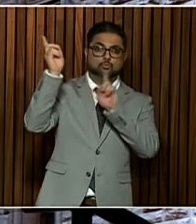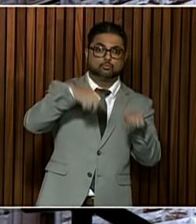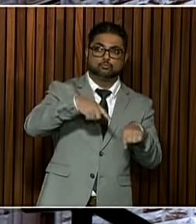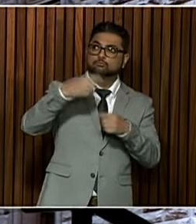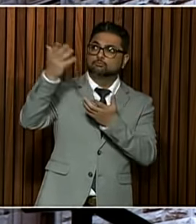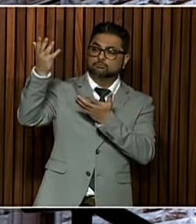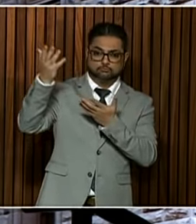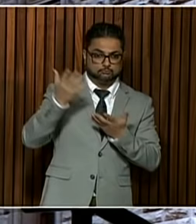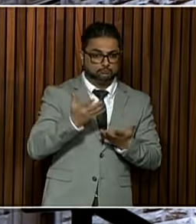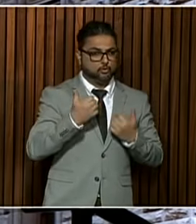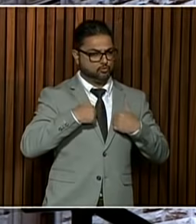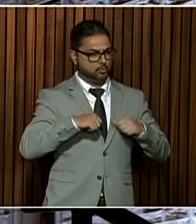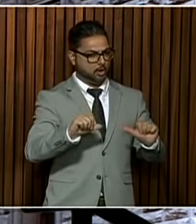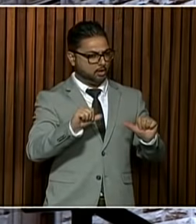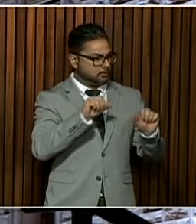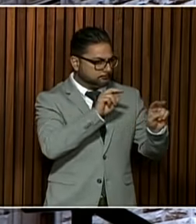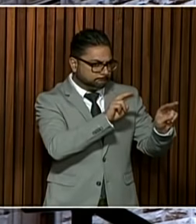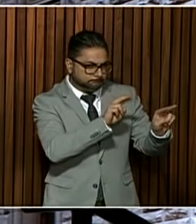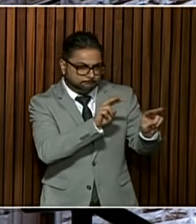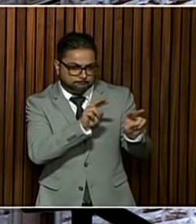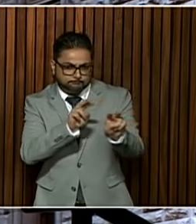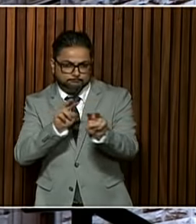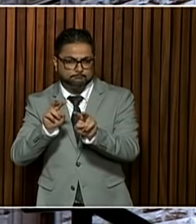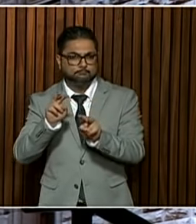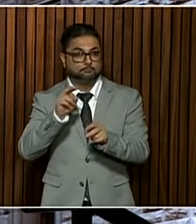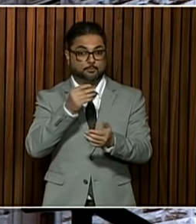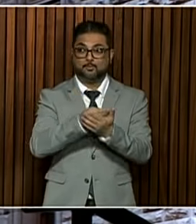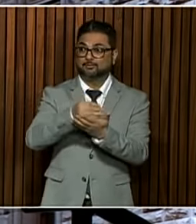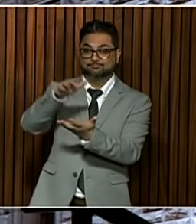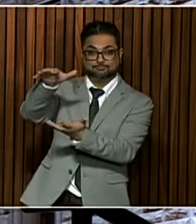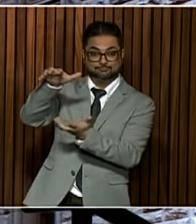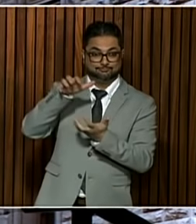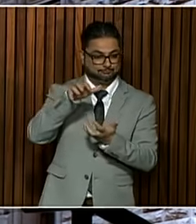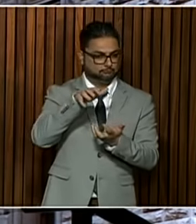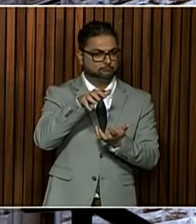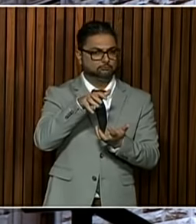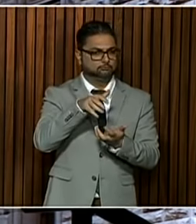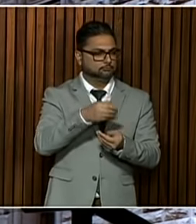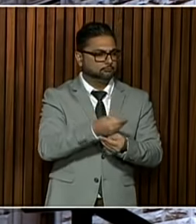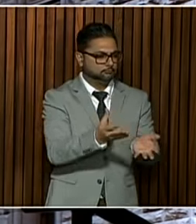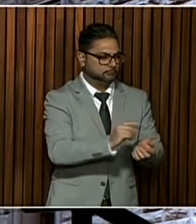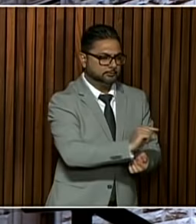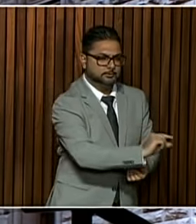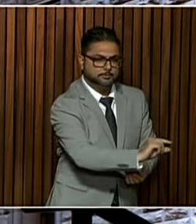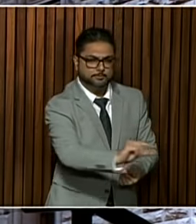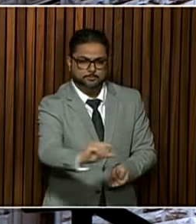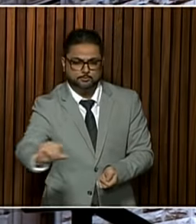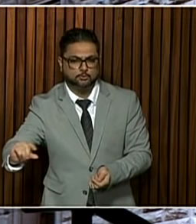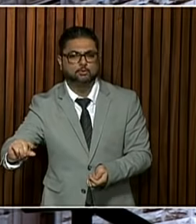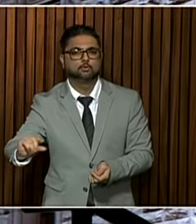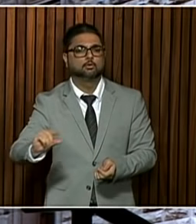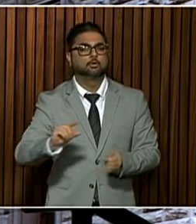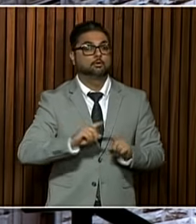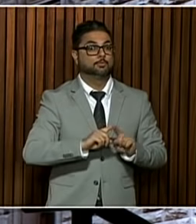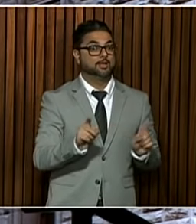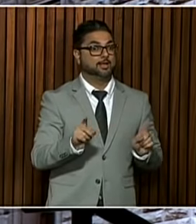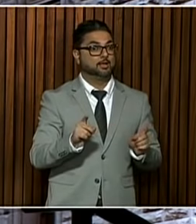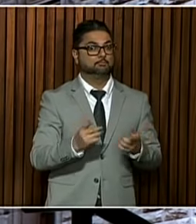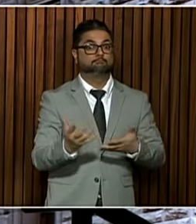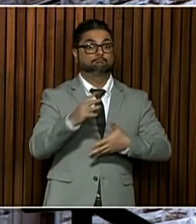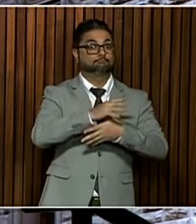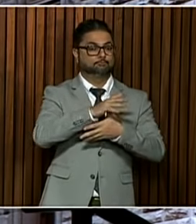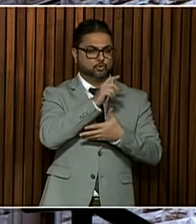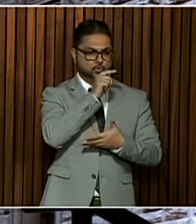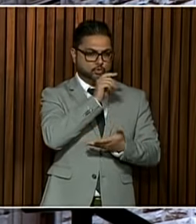that everyone gets some, but the priority ones get first, but we don't want anyone left out. So we have to keep monitoring that through our